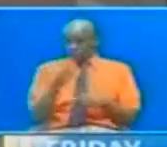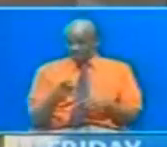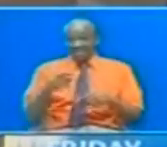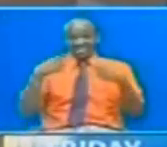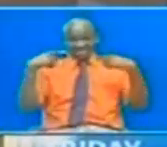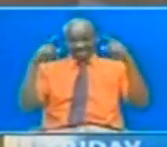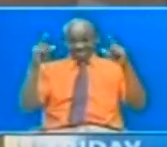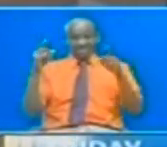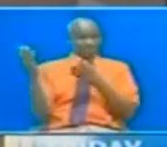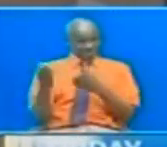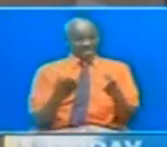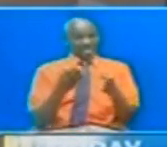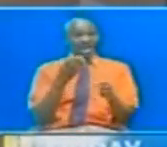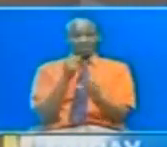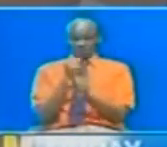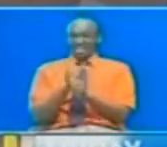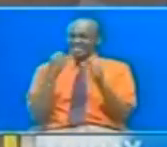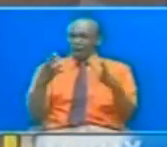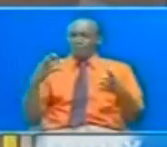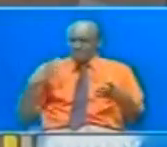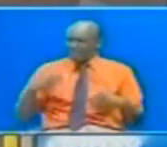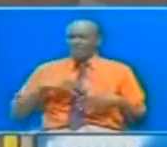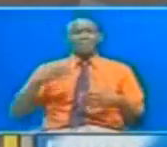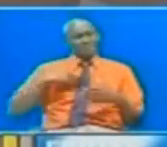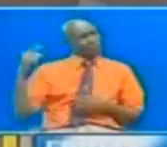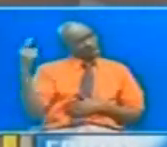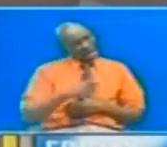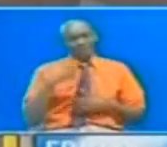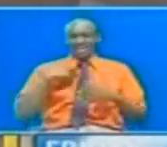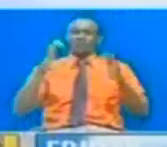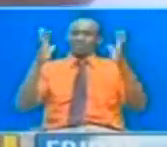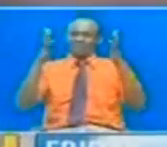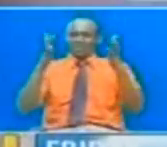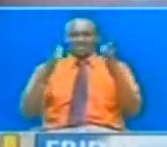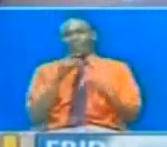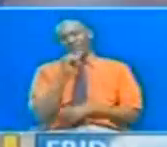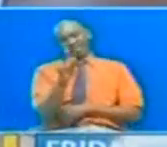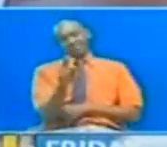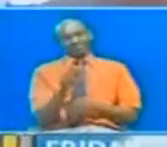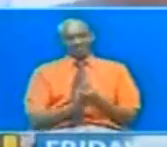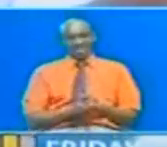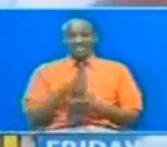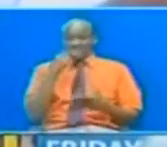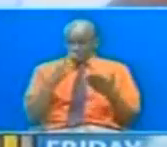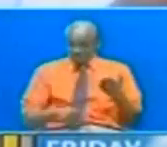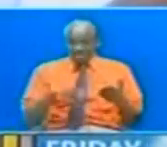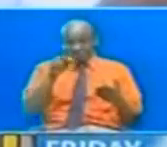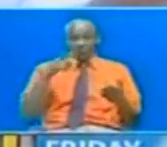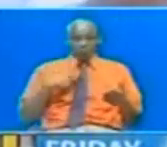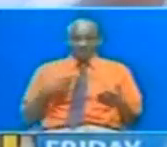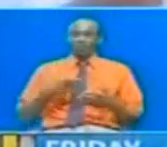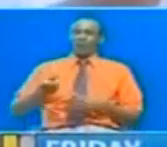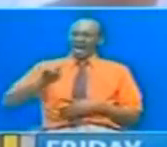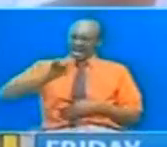brings associations. Today, the lovers of the sip were here too in solidarity. Their presence, they say, is to extend the